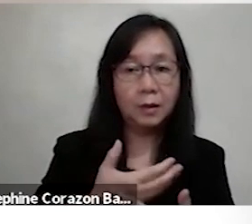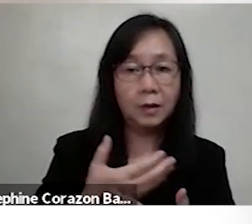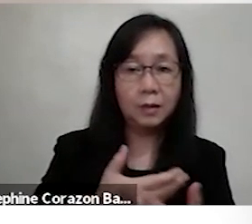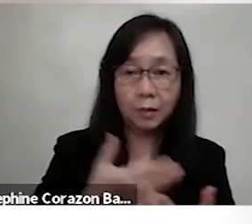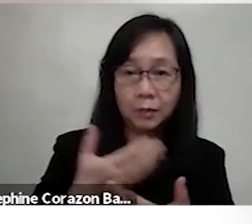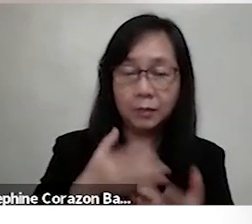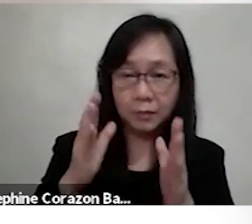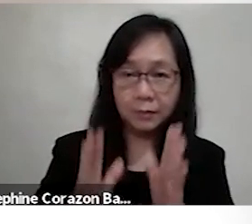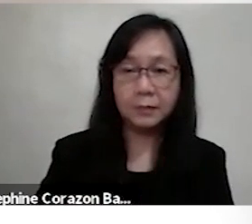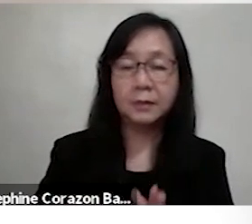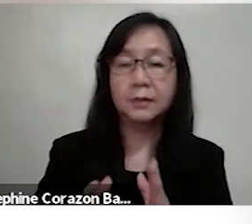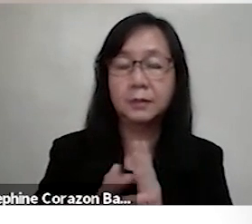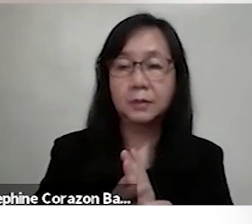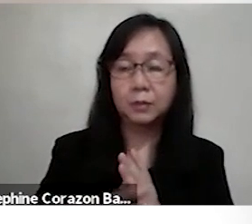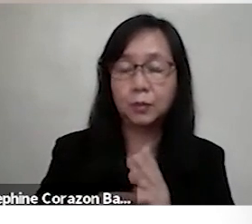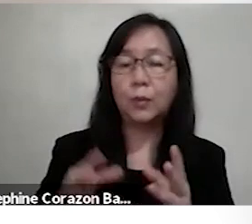rights situational